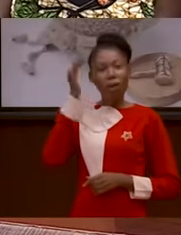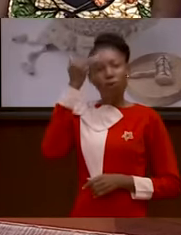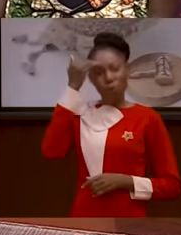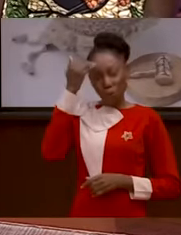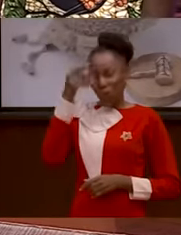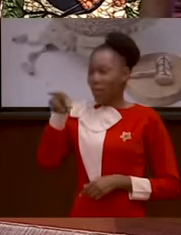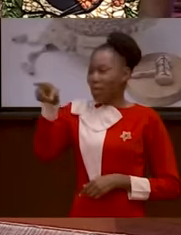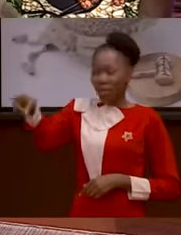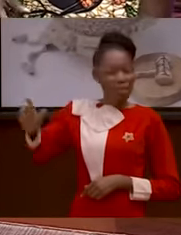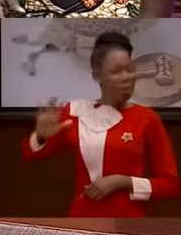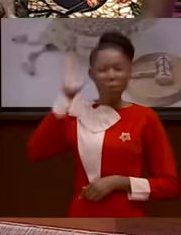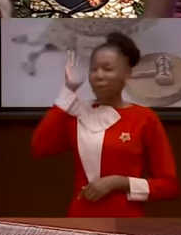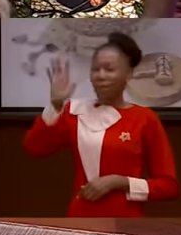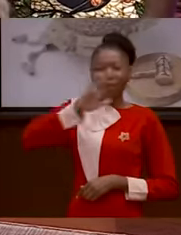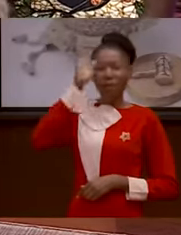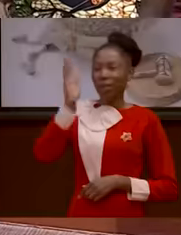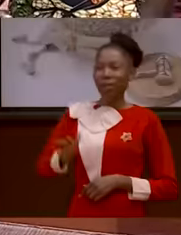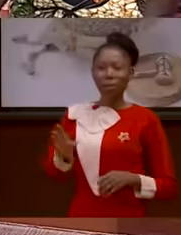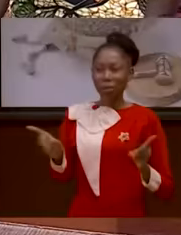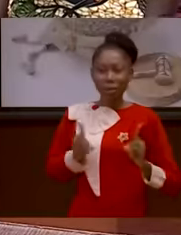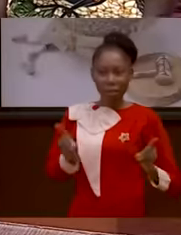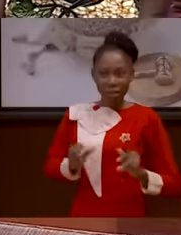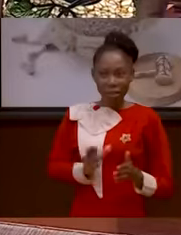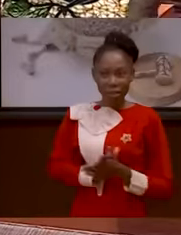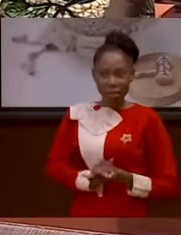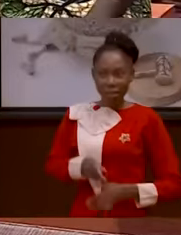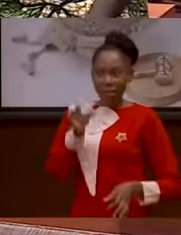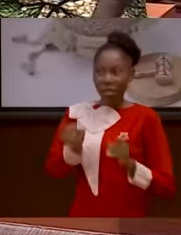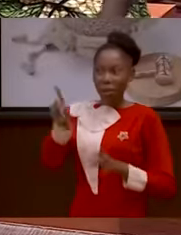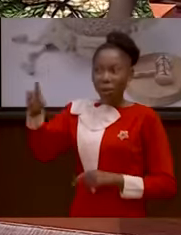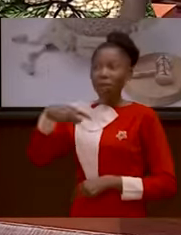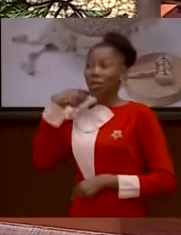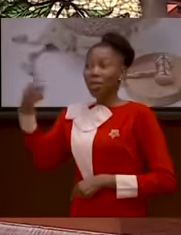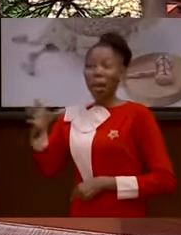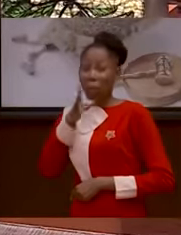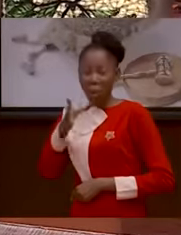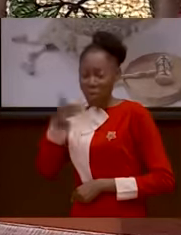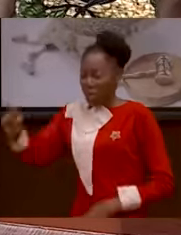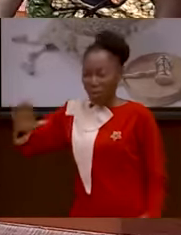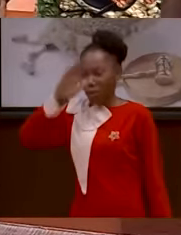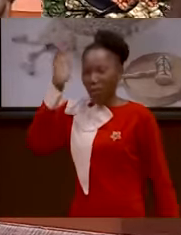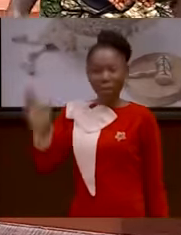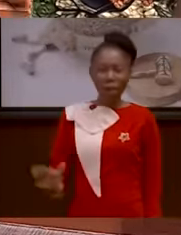it. I know him very well. He will not do it. Toba Delensi, Toba Dishefun, yeah, he will not do it.